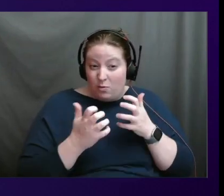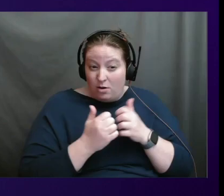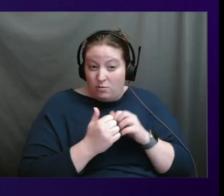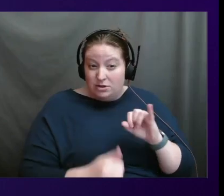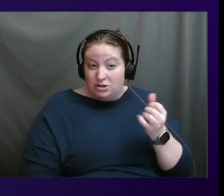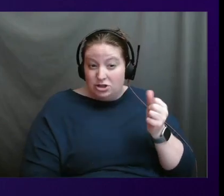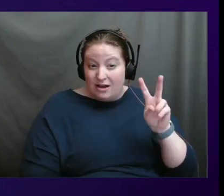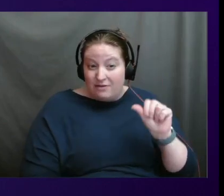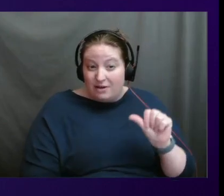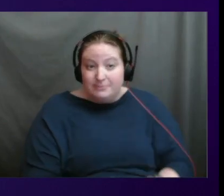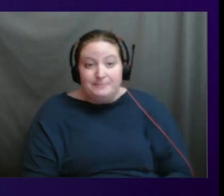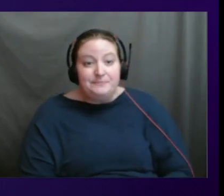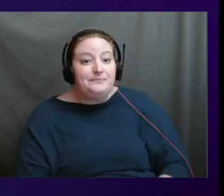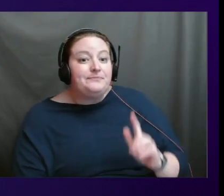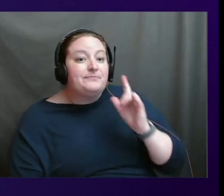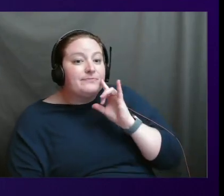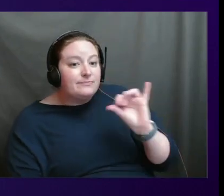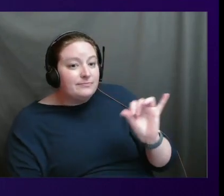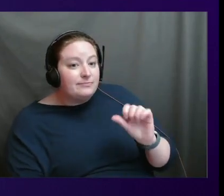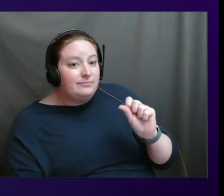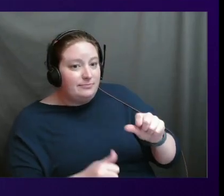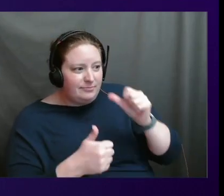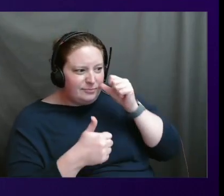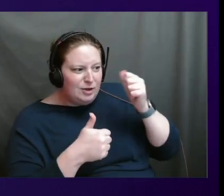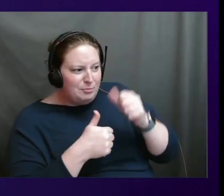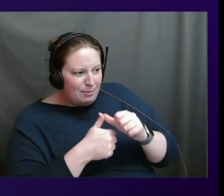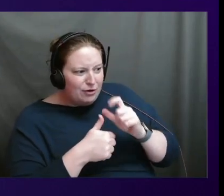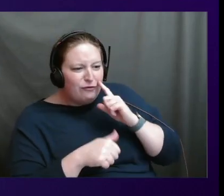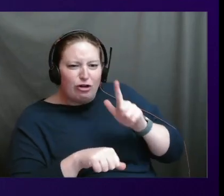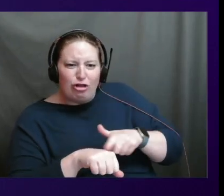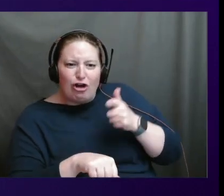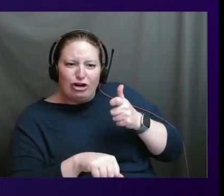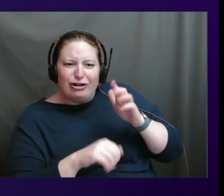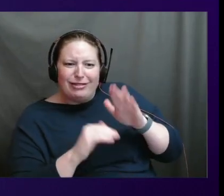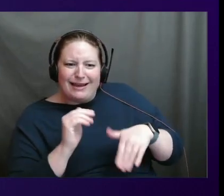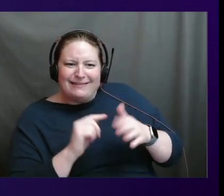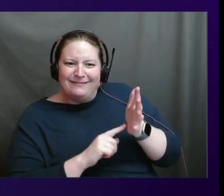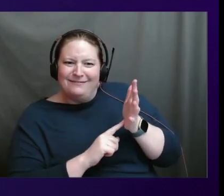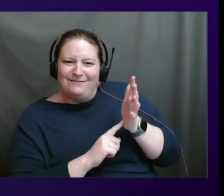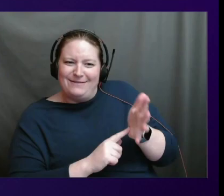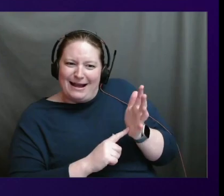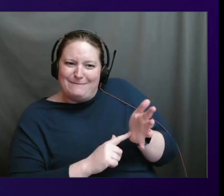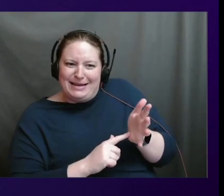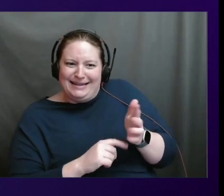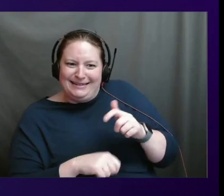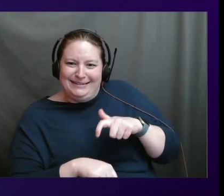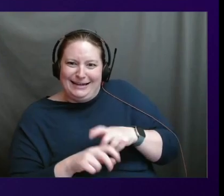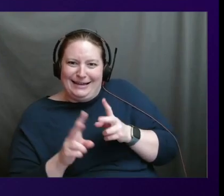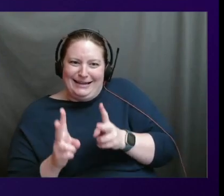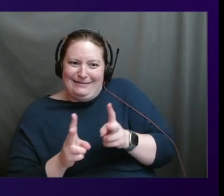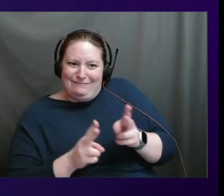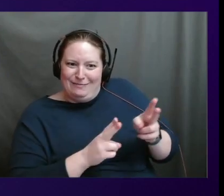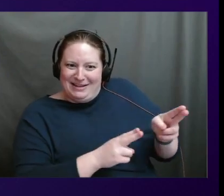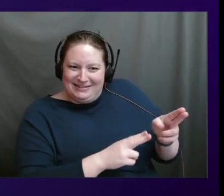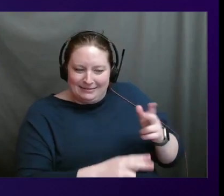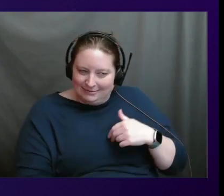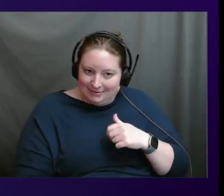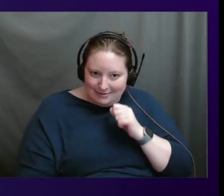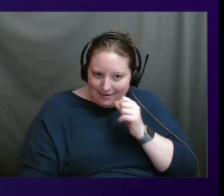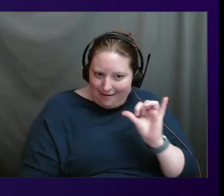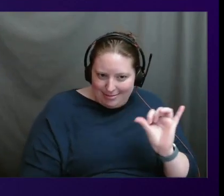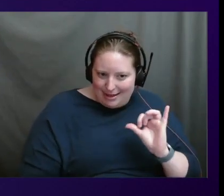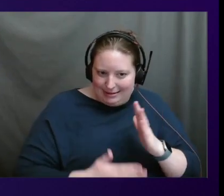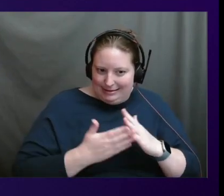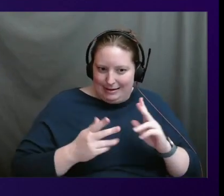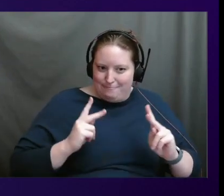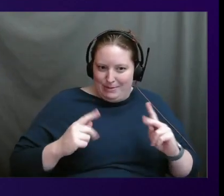it sounds like, number one, it can remember things in longer than 5-minute intervals, like some people, or unlike some people. But I was